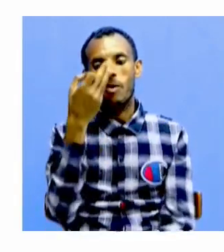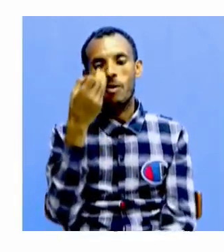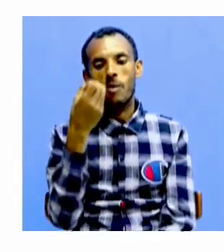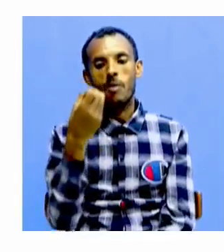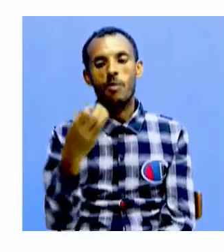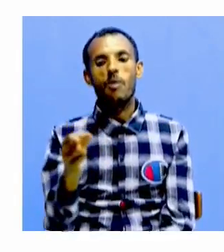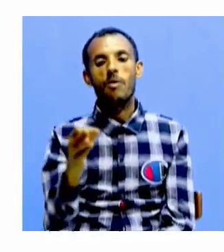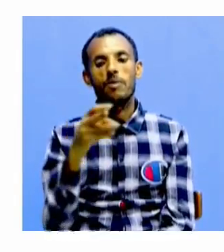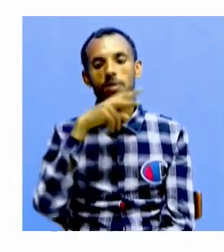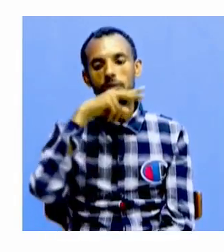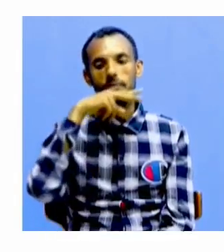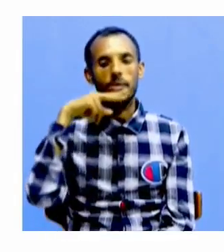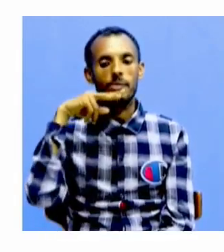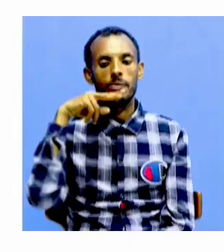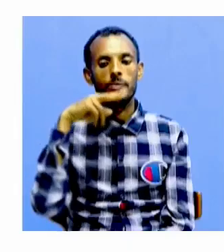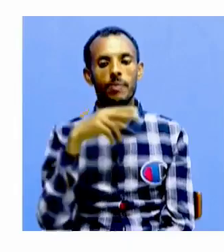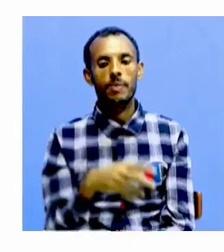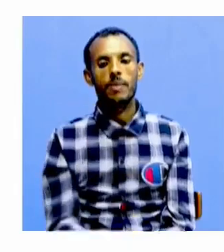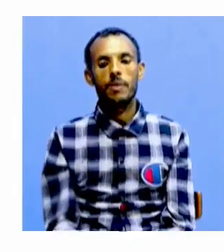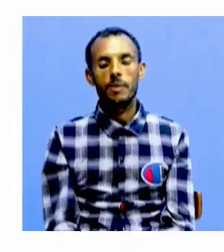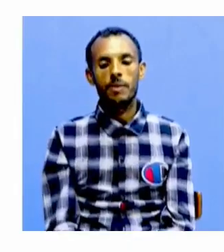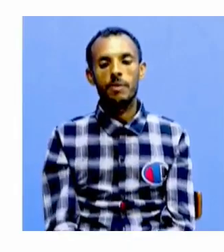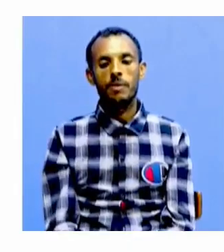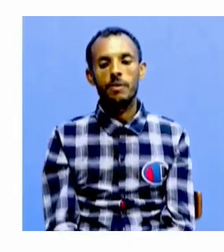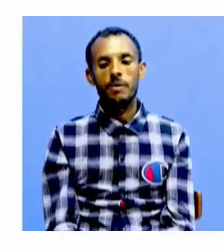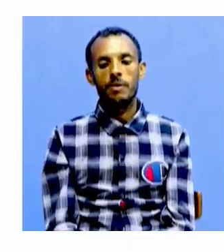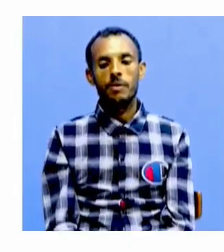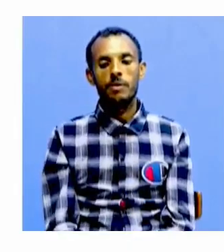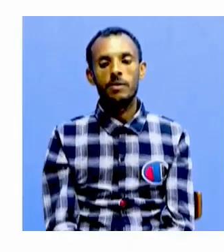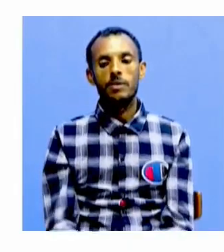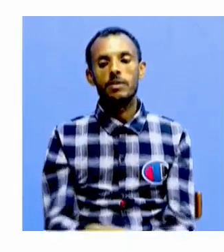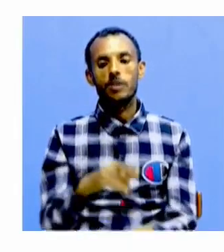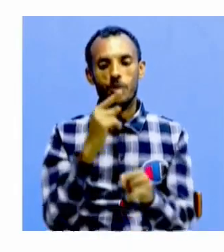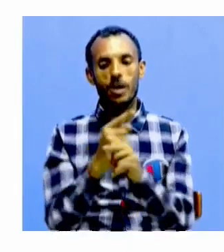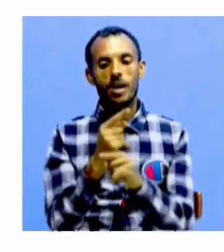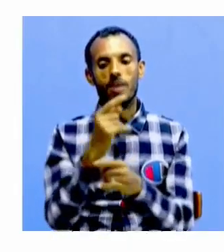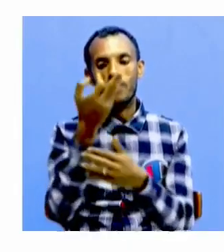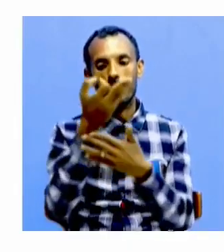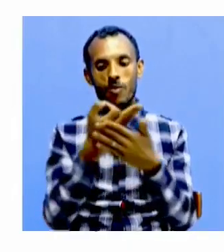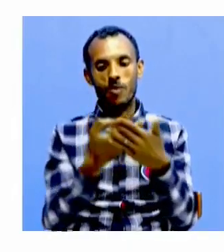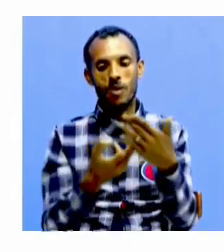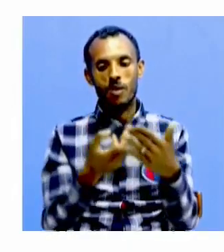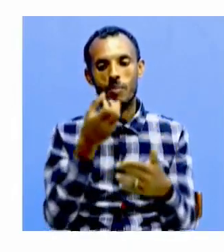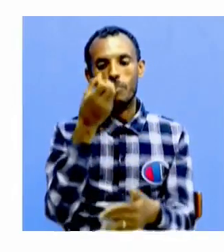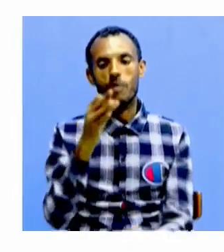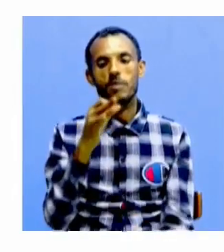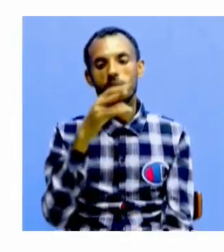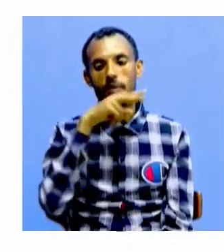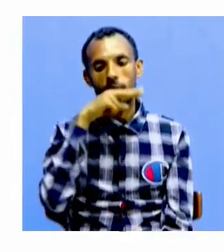form of the verb,